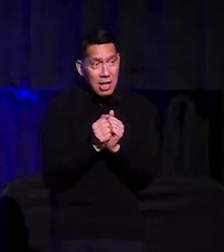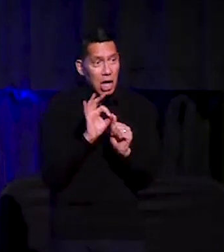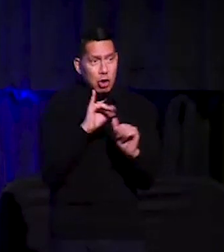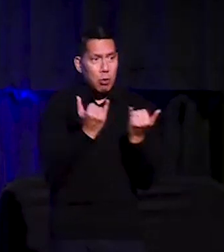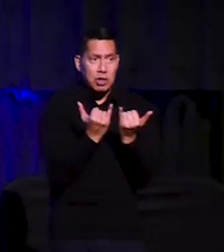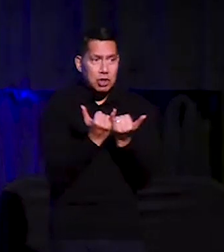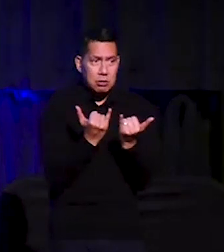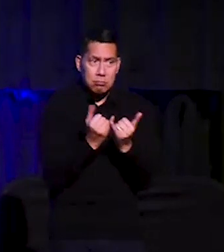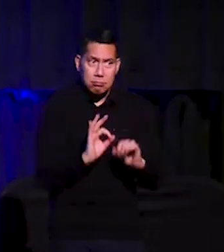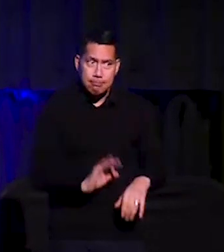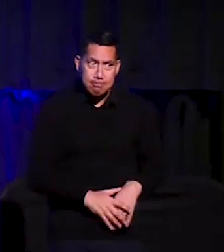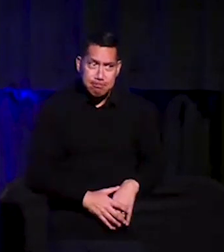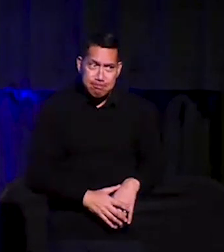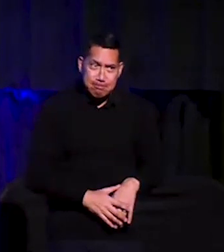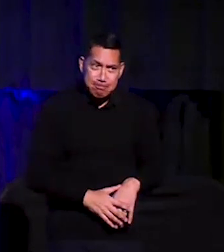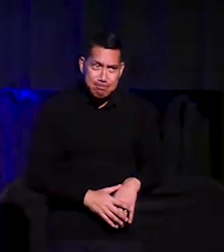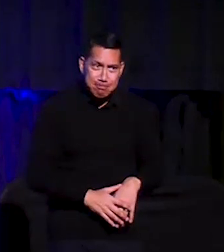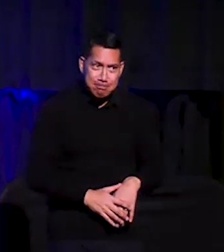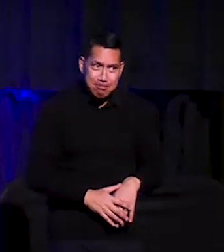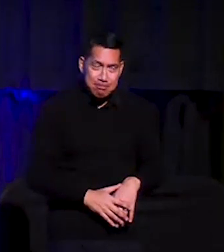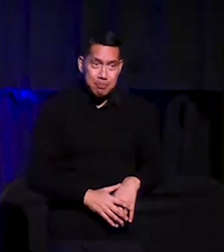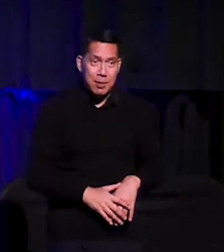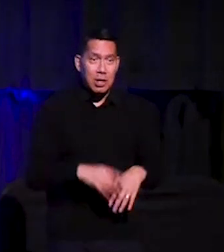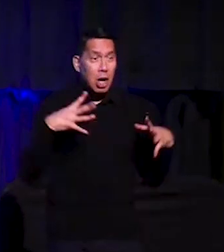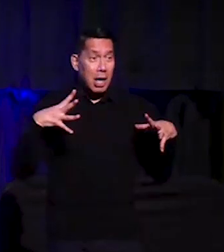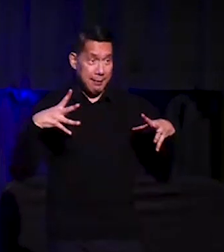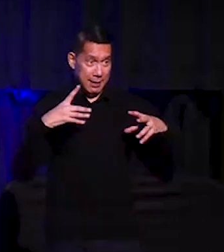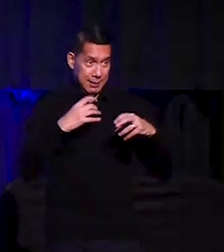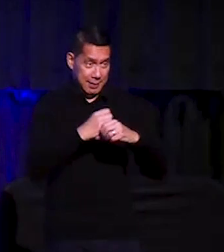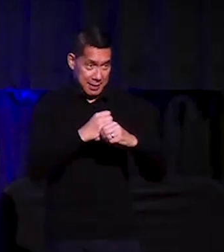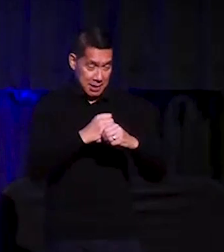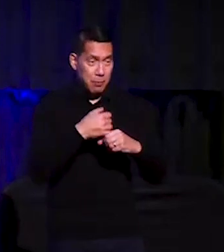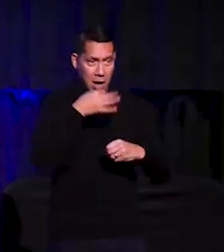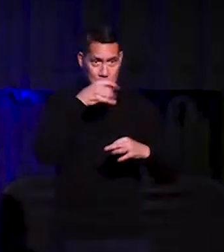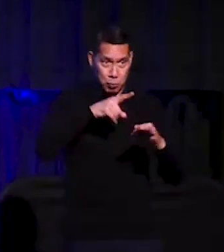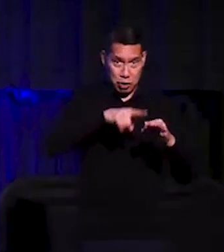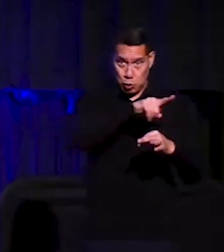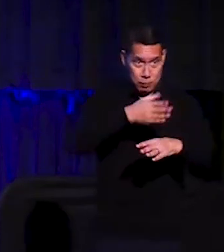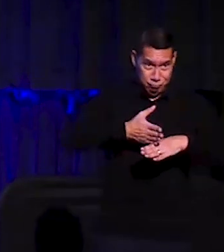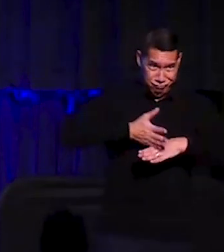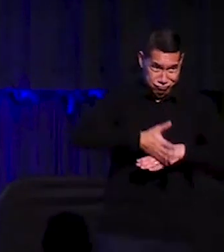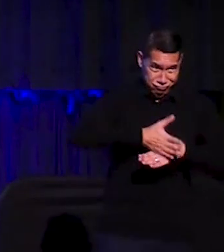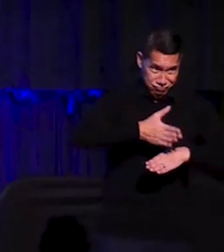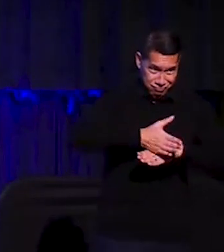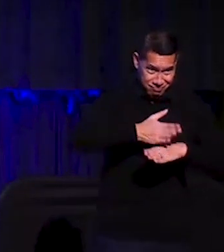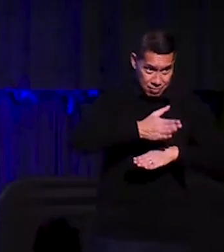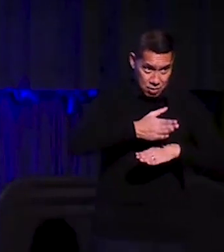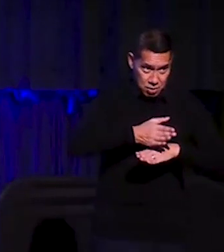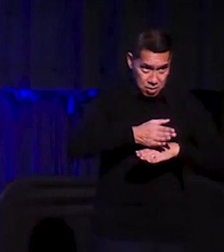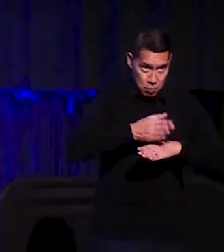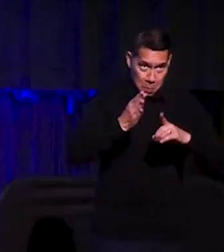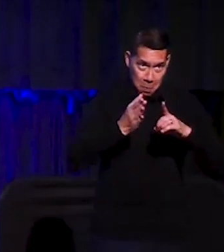marathon. So to kind of wrap up, what's going to happen if we put in the efforts? You stop